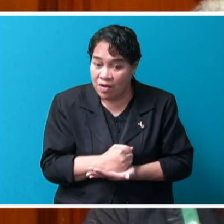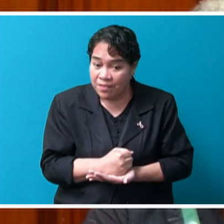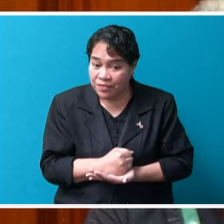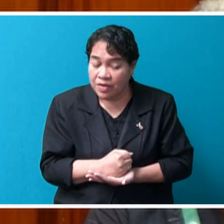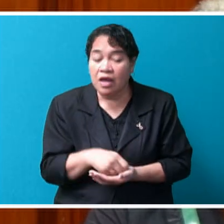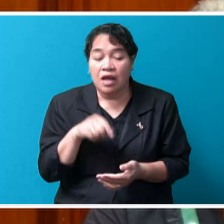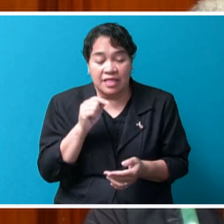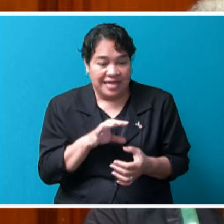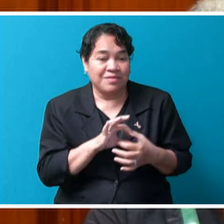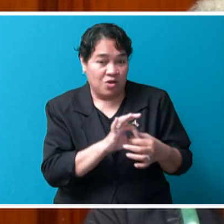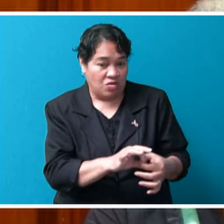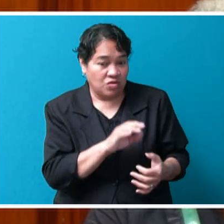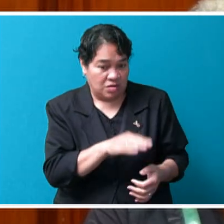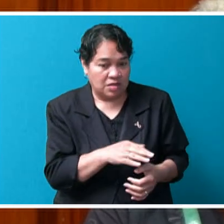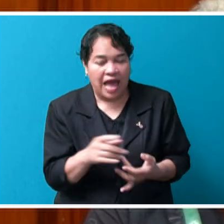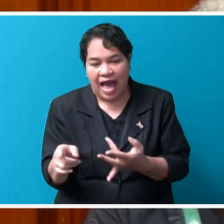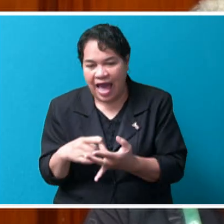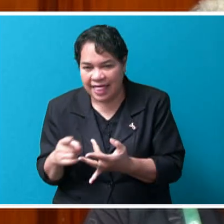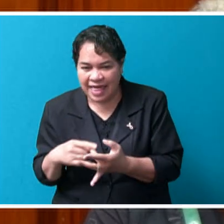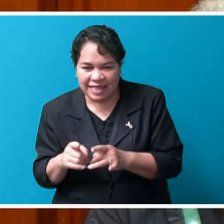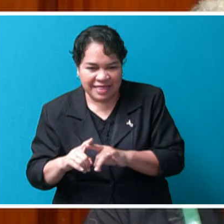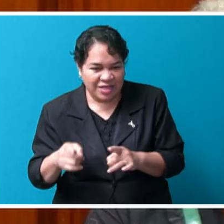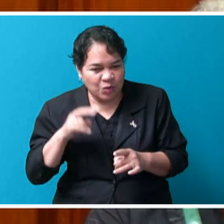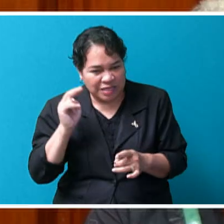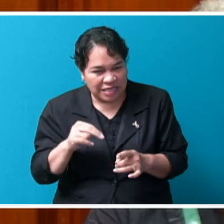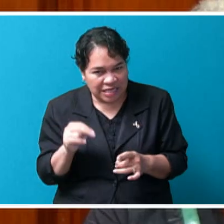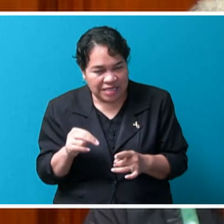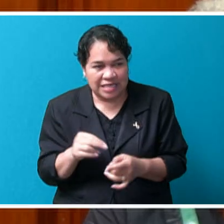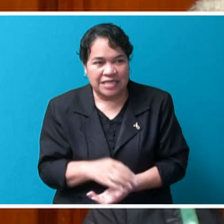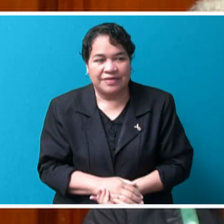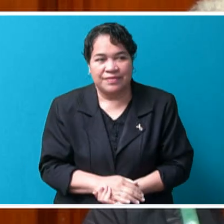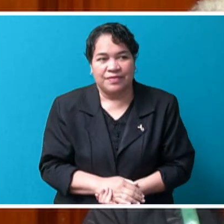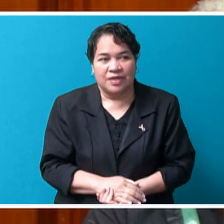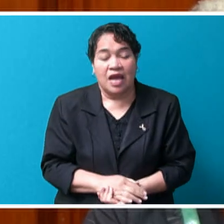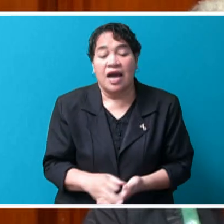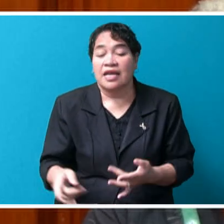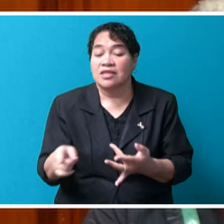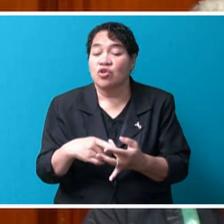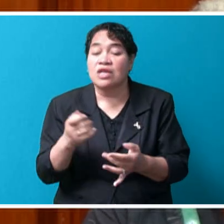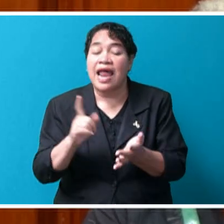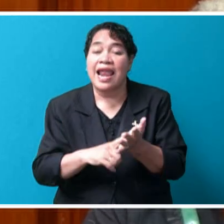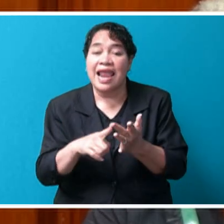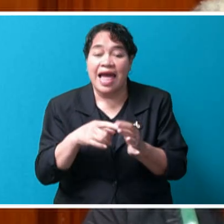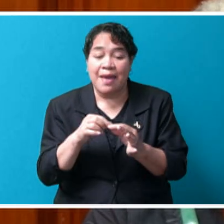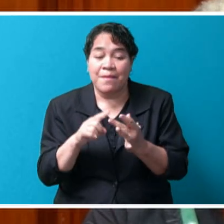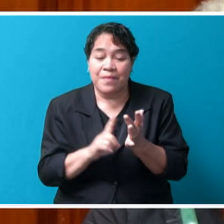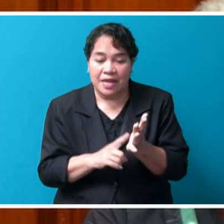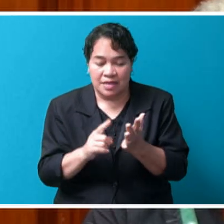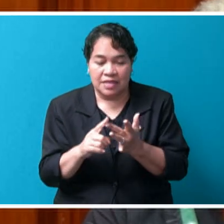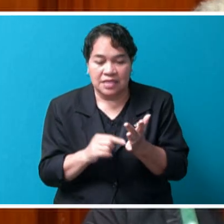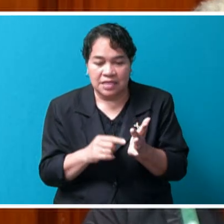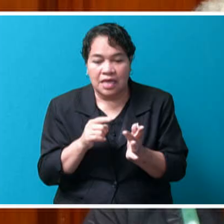liabilities, available credits may be appropriately offset against those liabilities before the remaining eligible